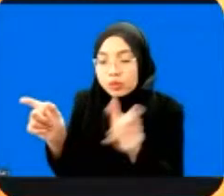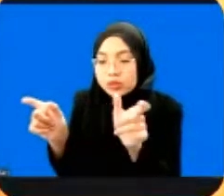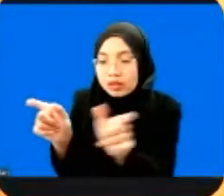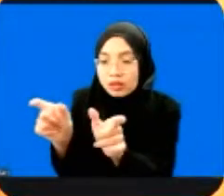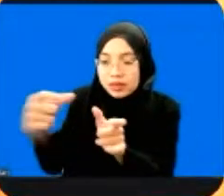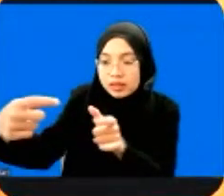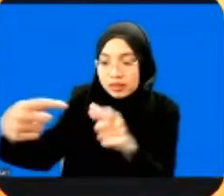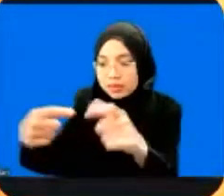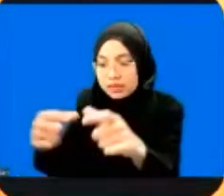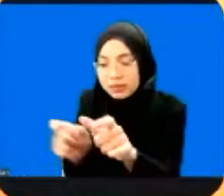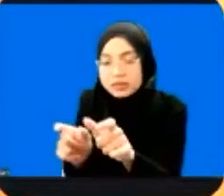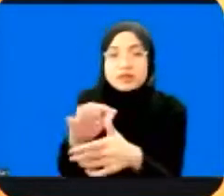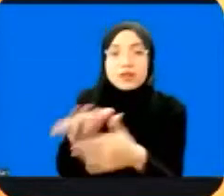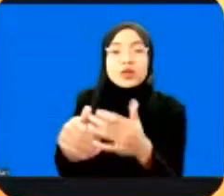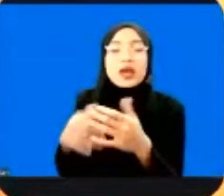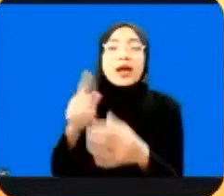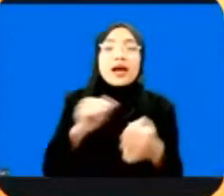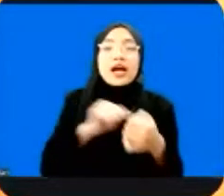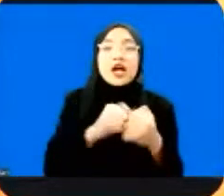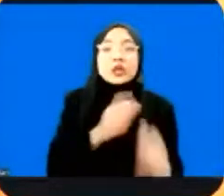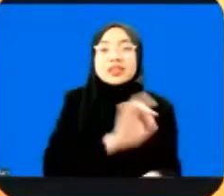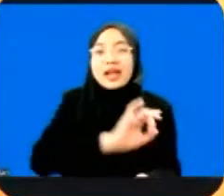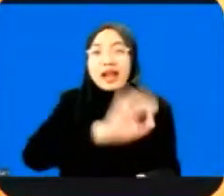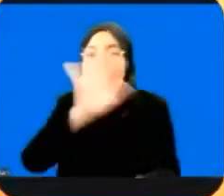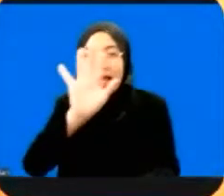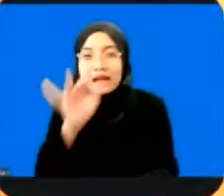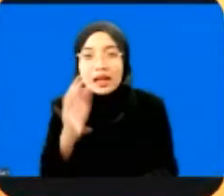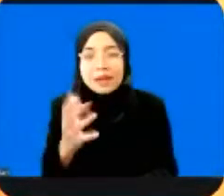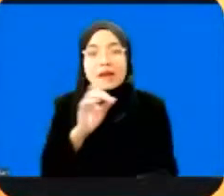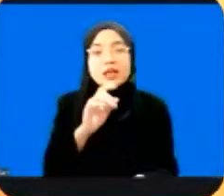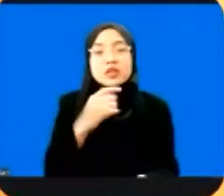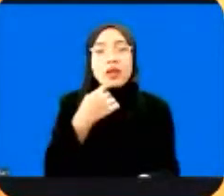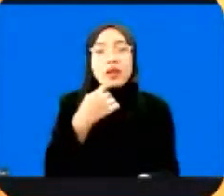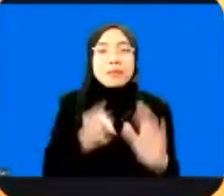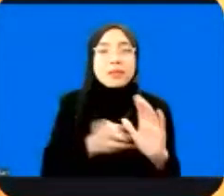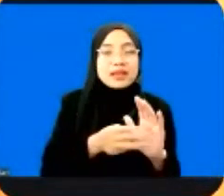in point about this in Korea. In